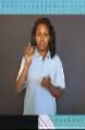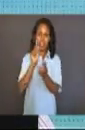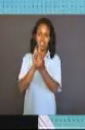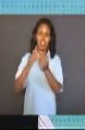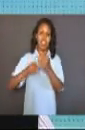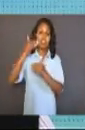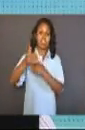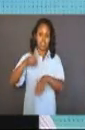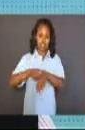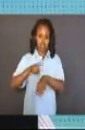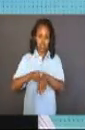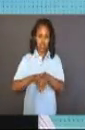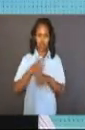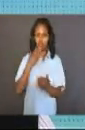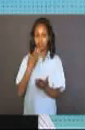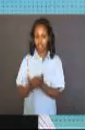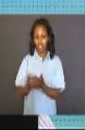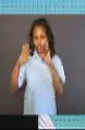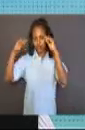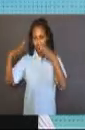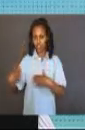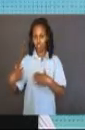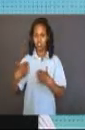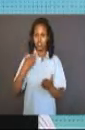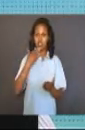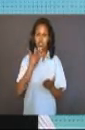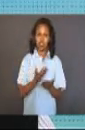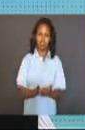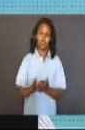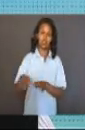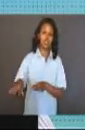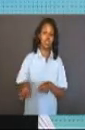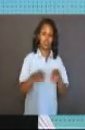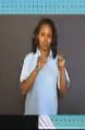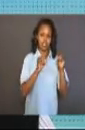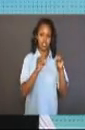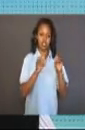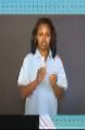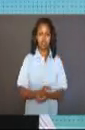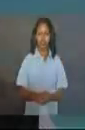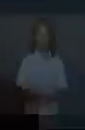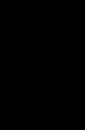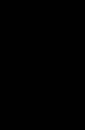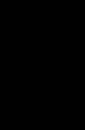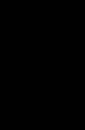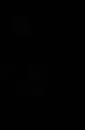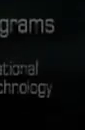Until next time, thank you, teacher. Thank you, students.